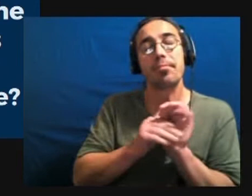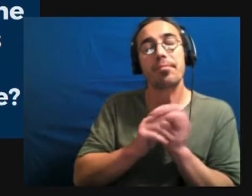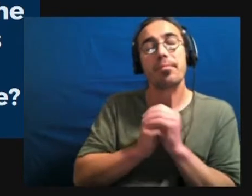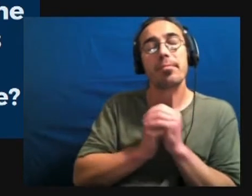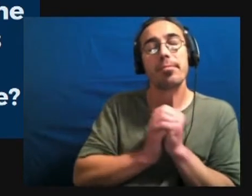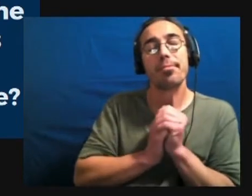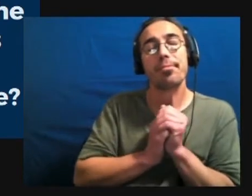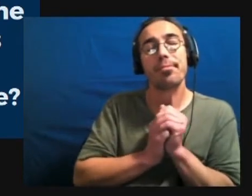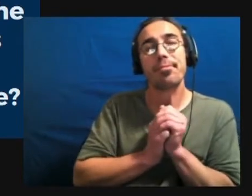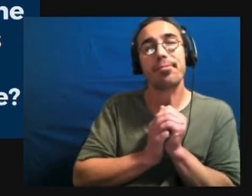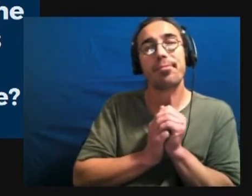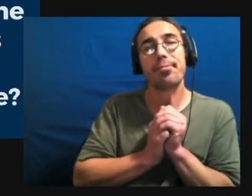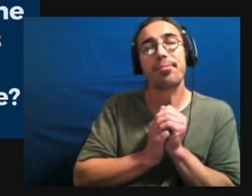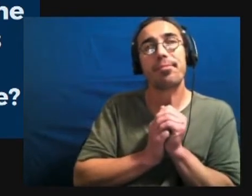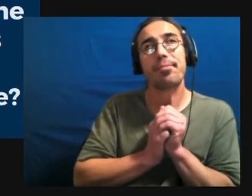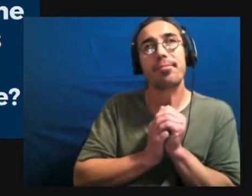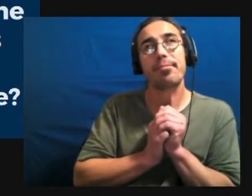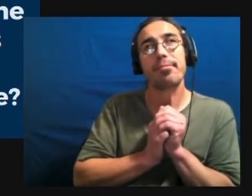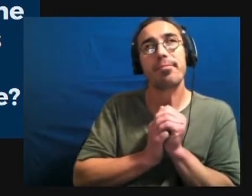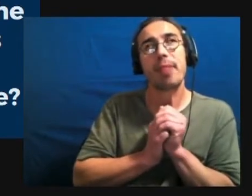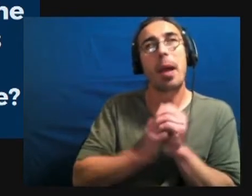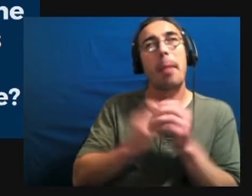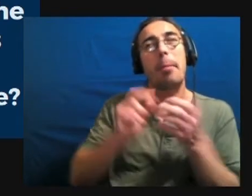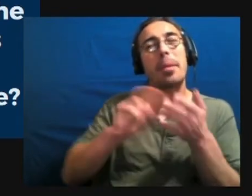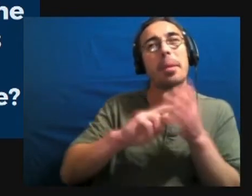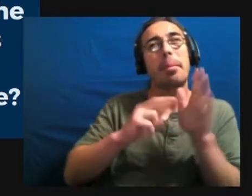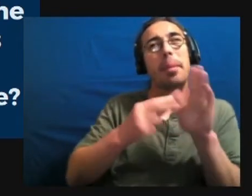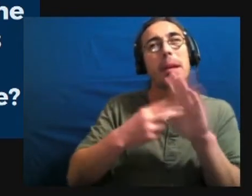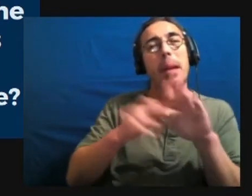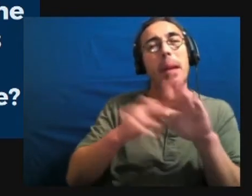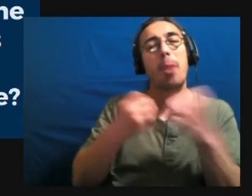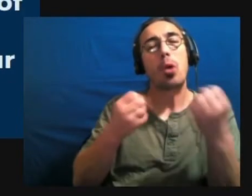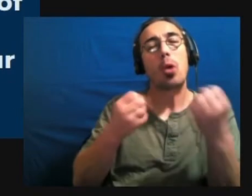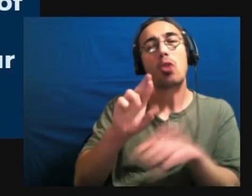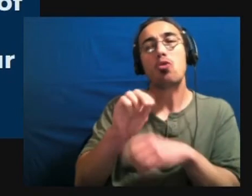It is not a broken row house. It's an RV.